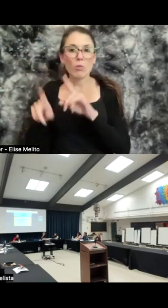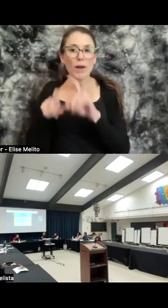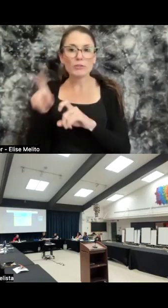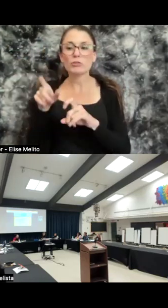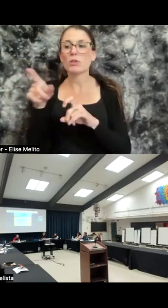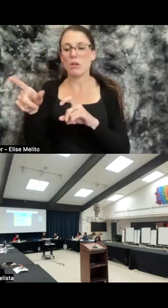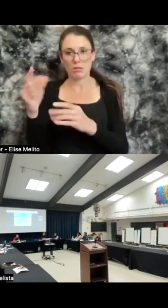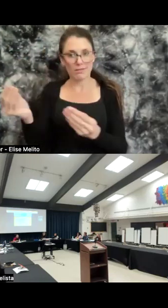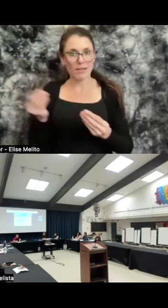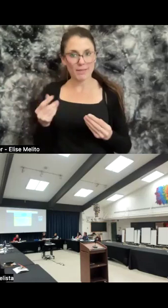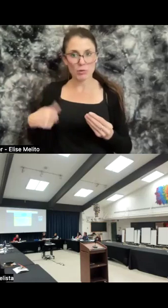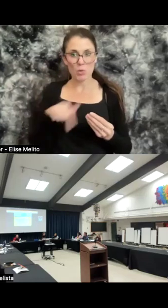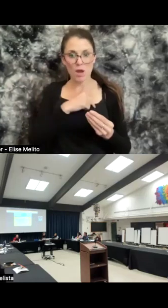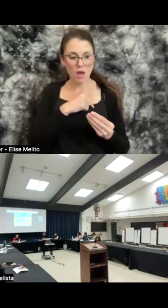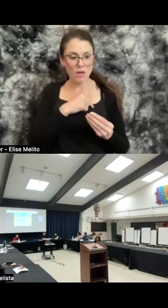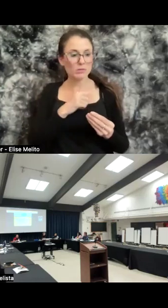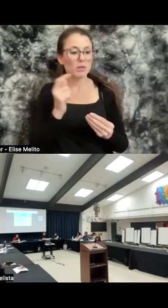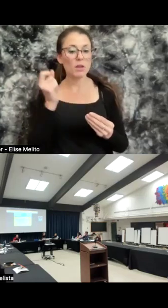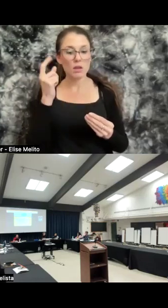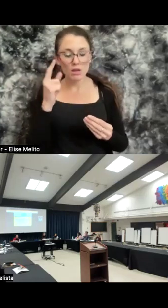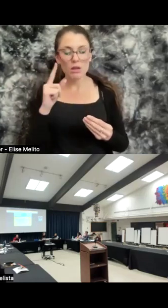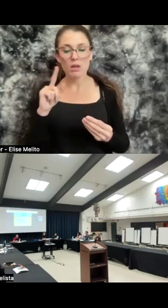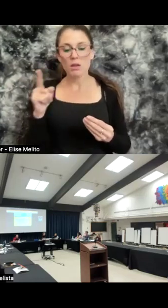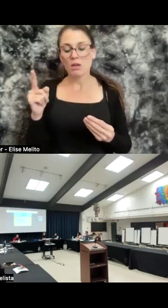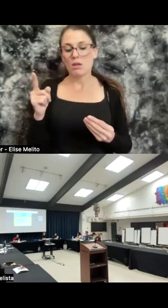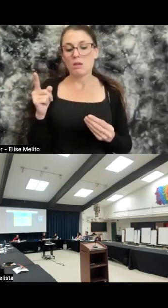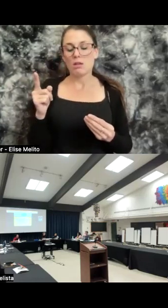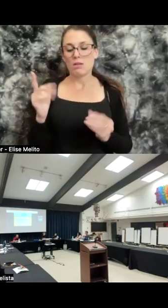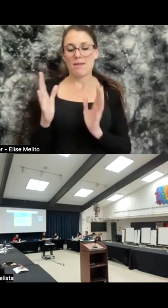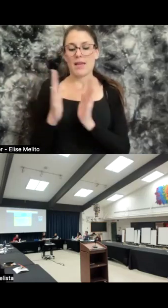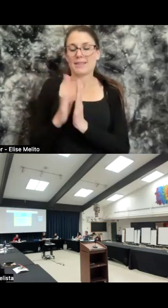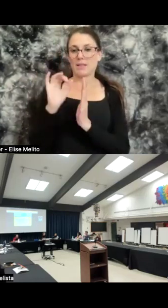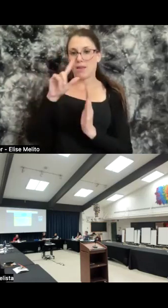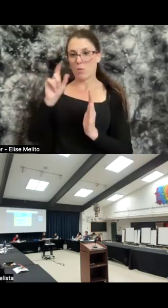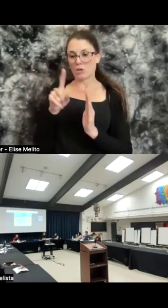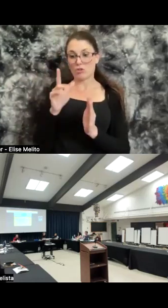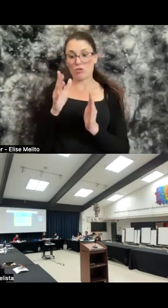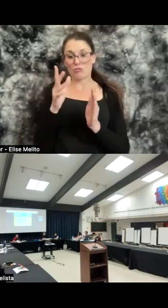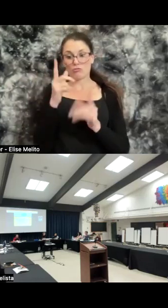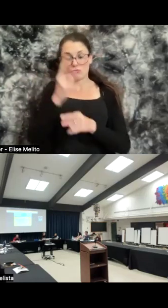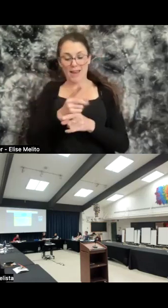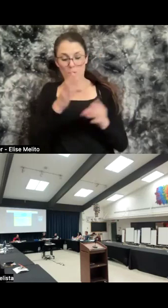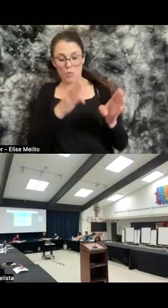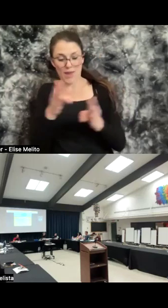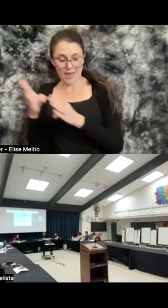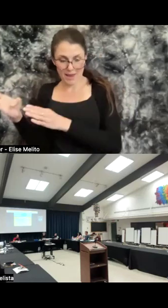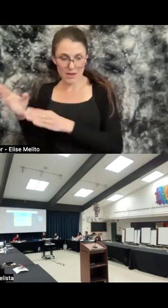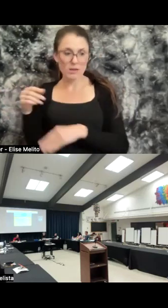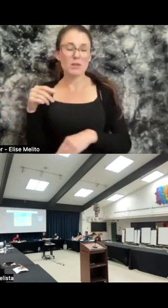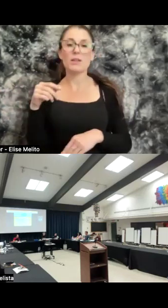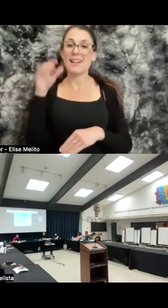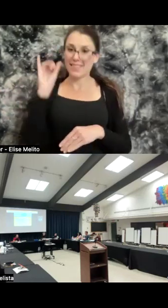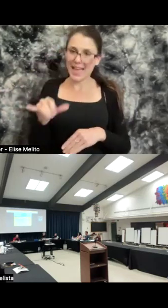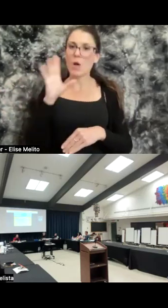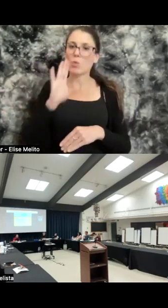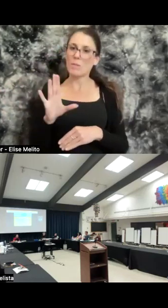us, understanding that asking the question in the right way can be the essential first step in obtaining